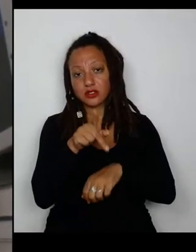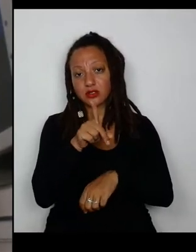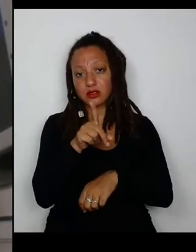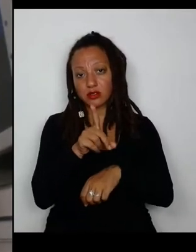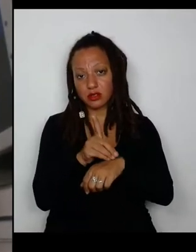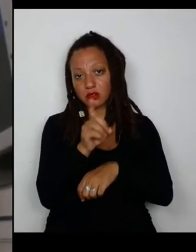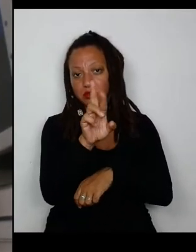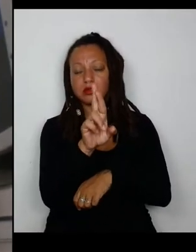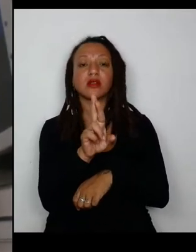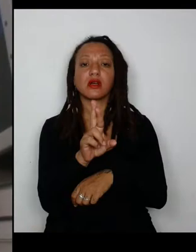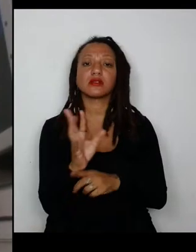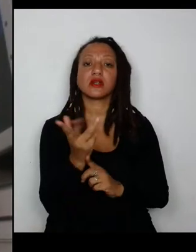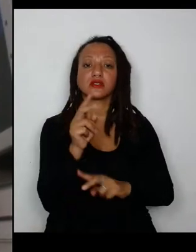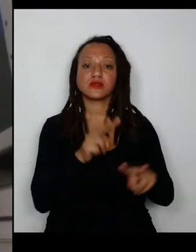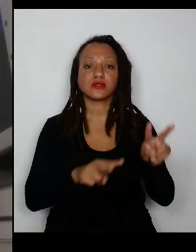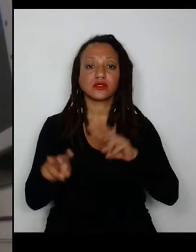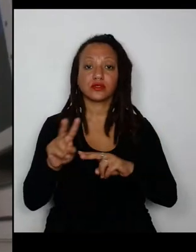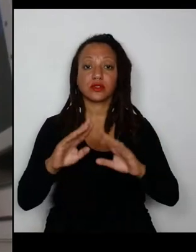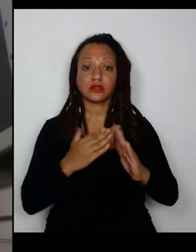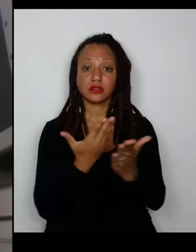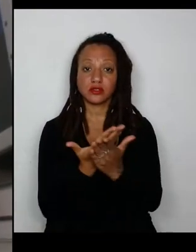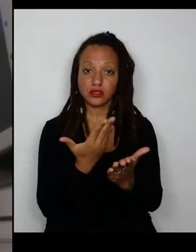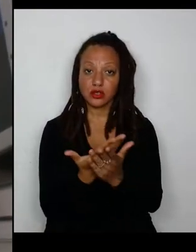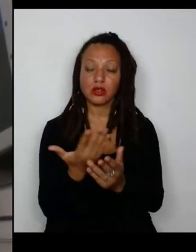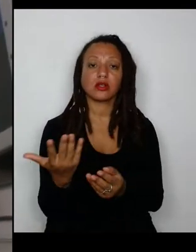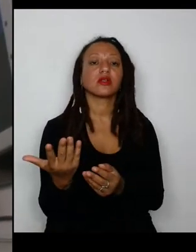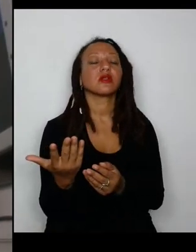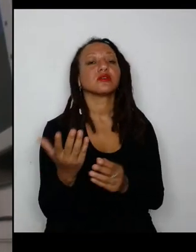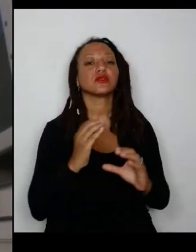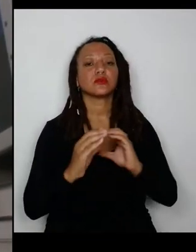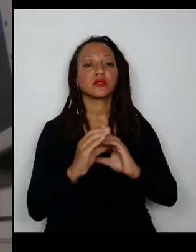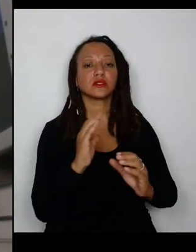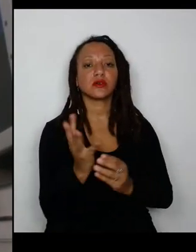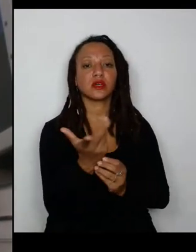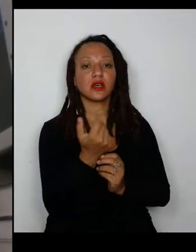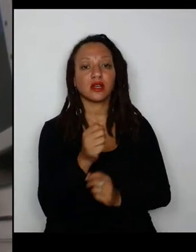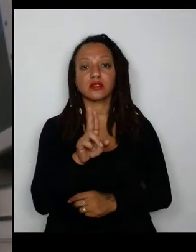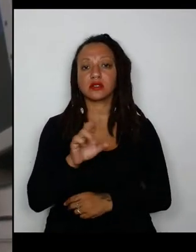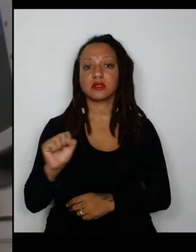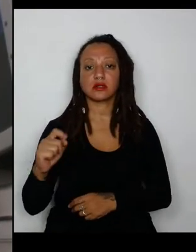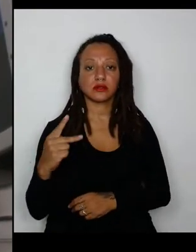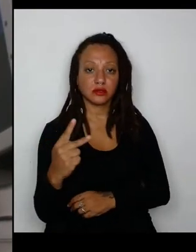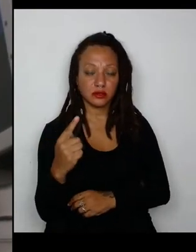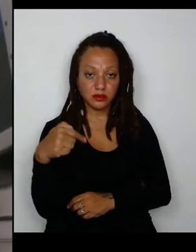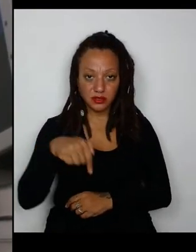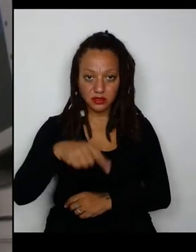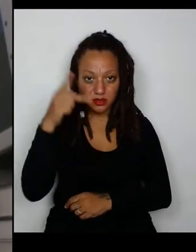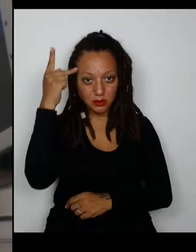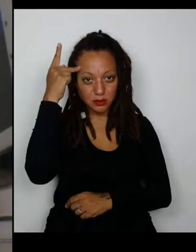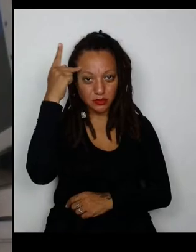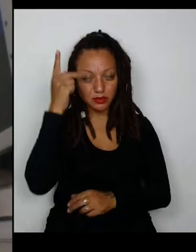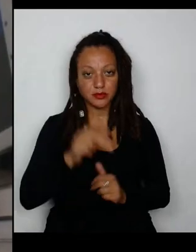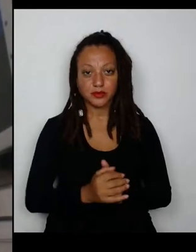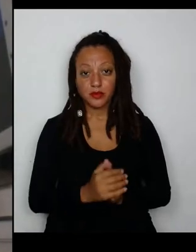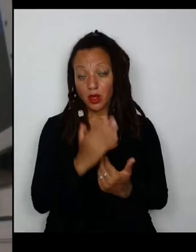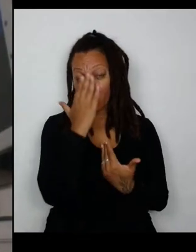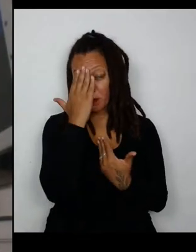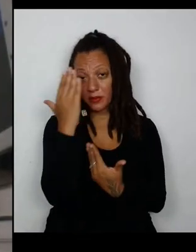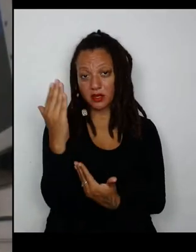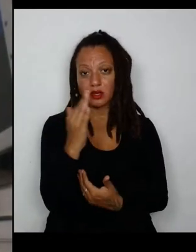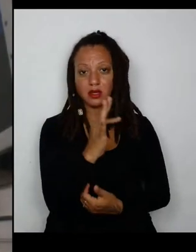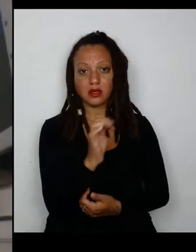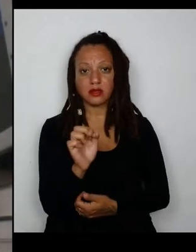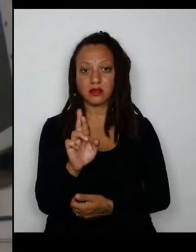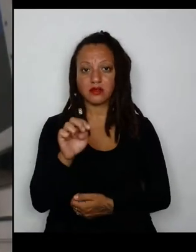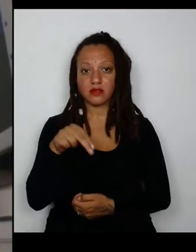doctorate in visual arts from the communication school of the university of sao paulo thank you very